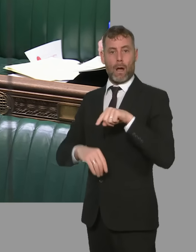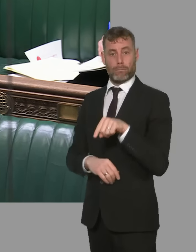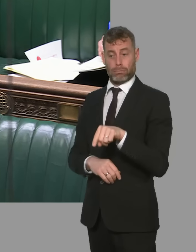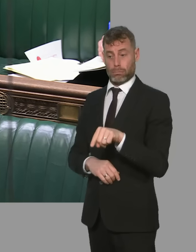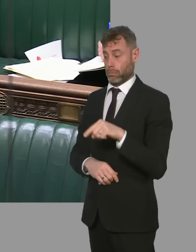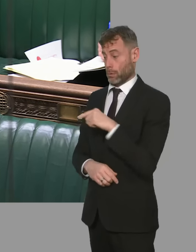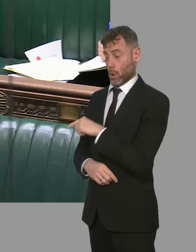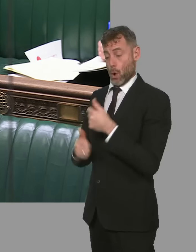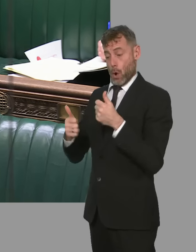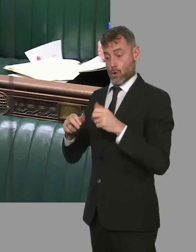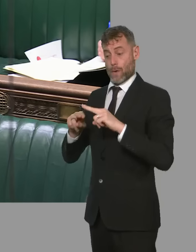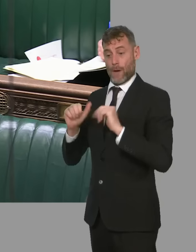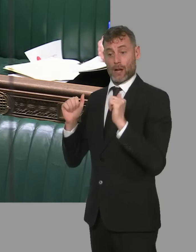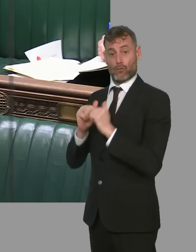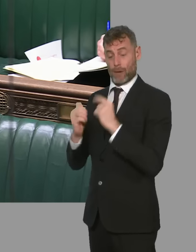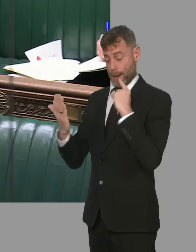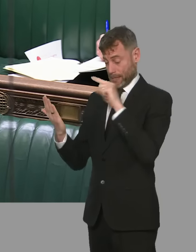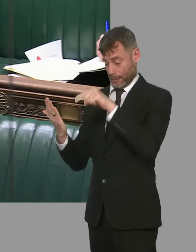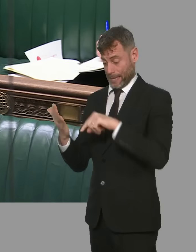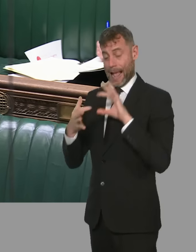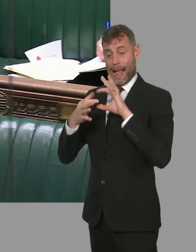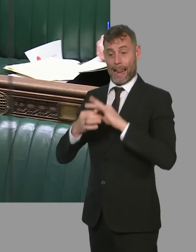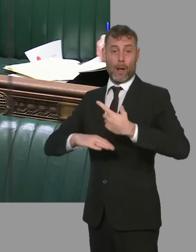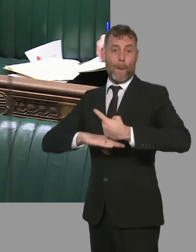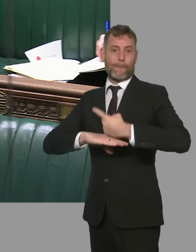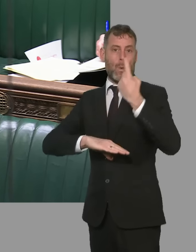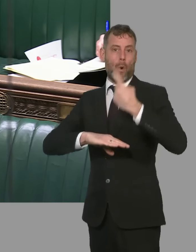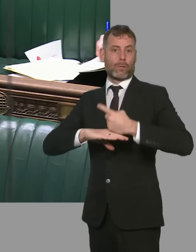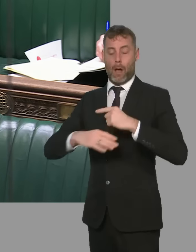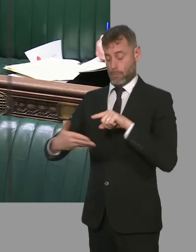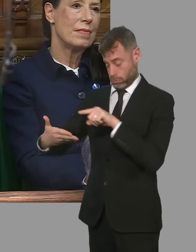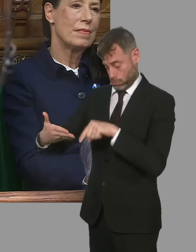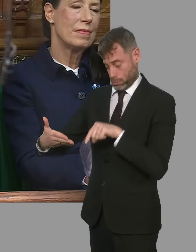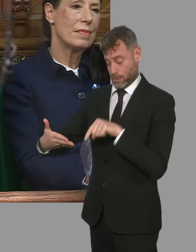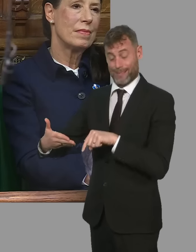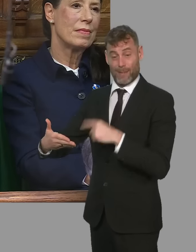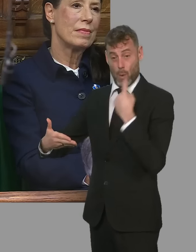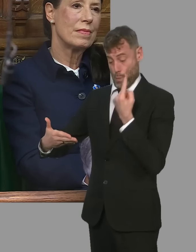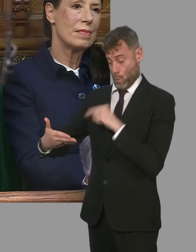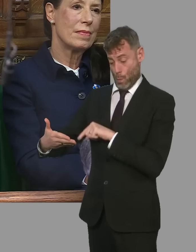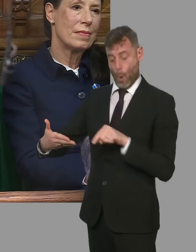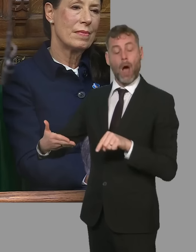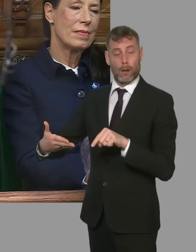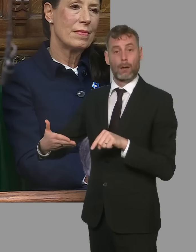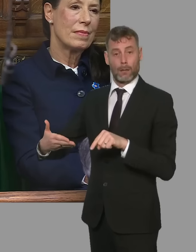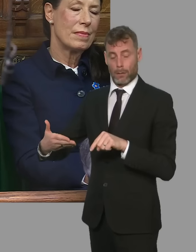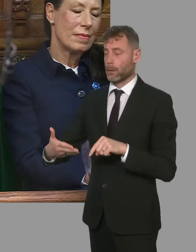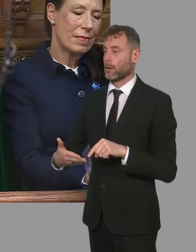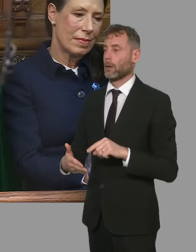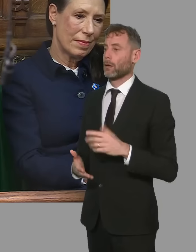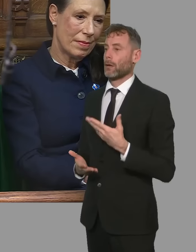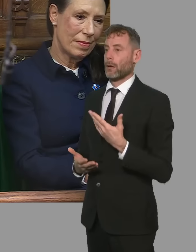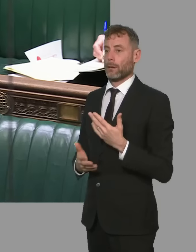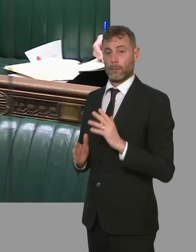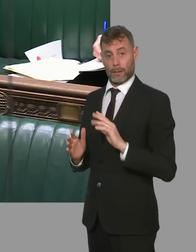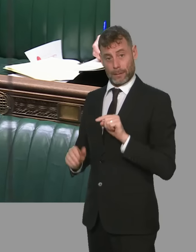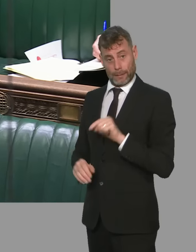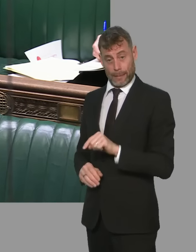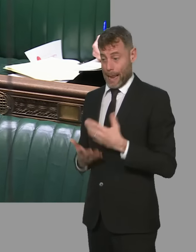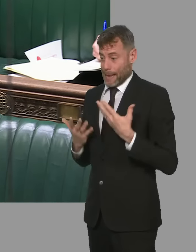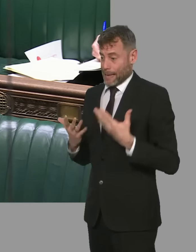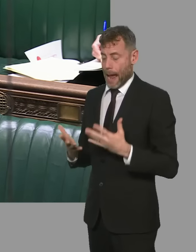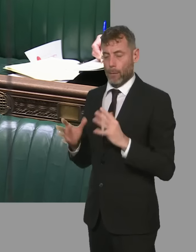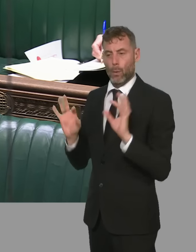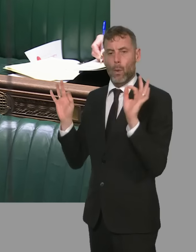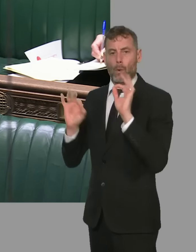criterion that governs such a decision. There is no evidence at the moment that there is a majority for a constitutional